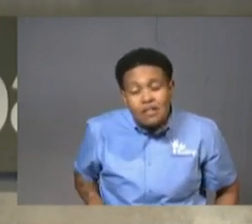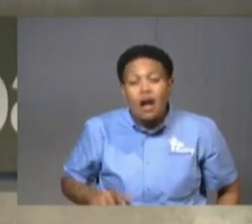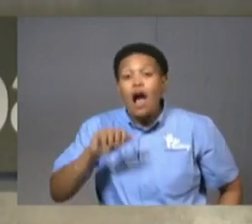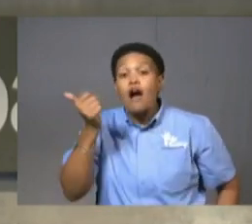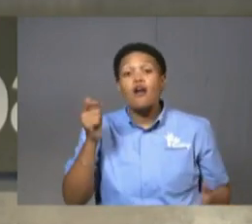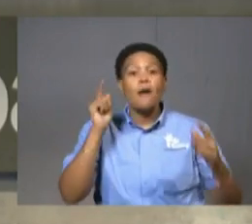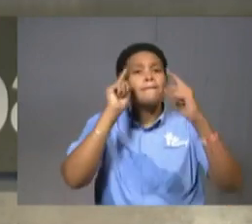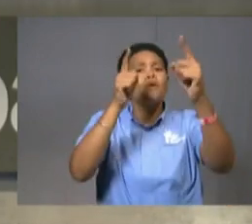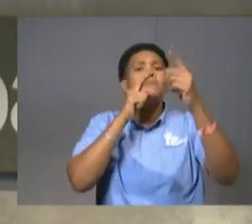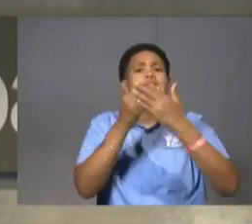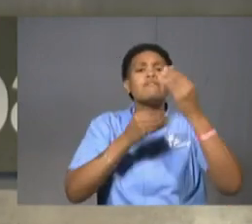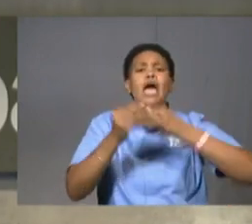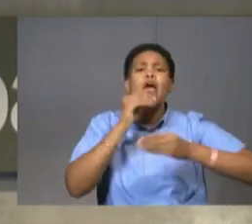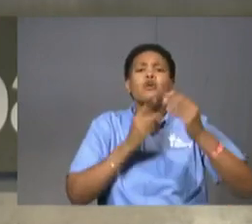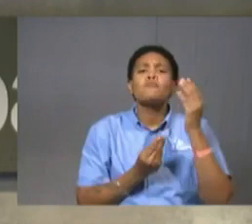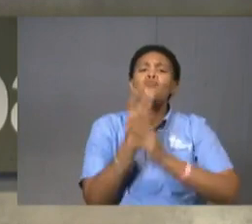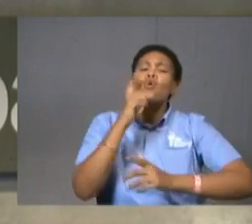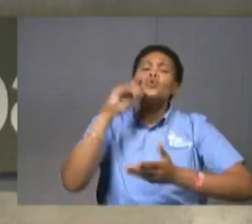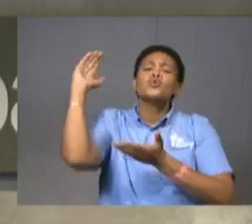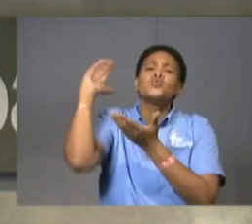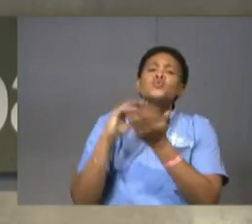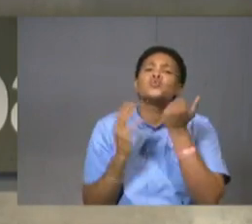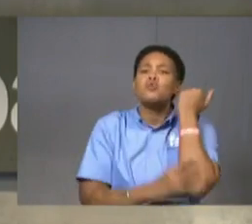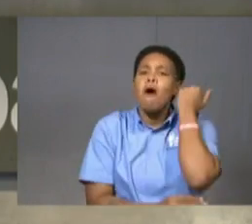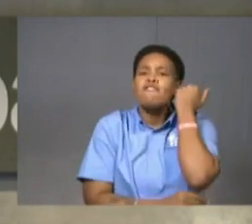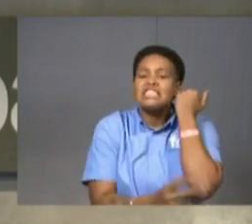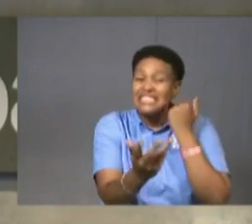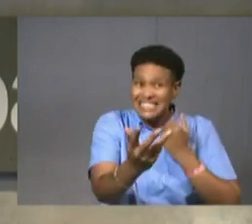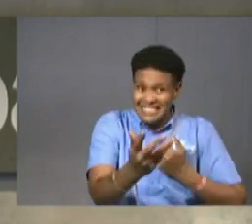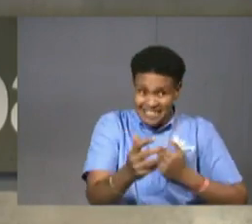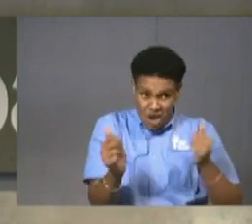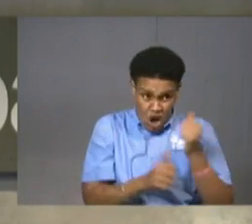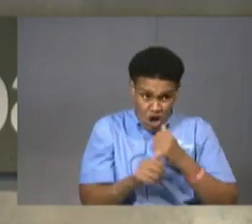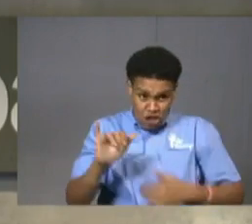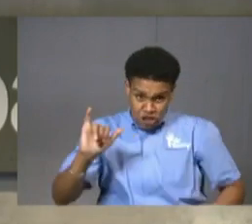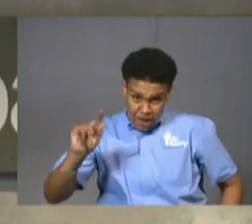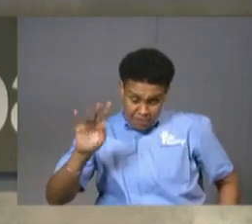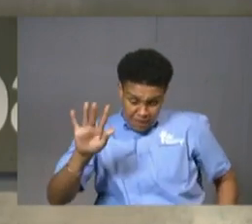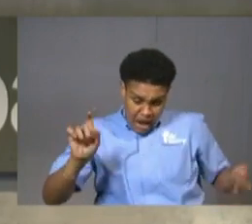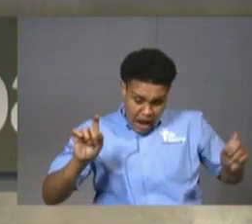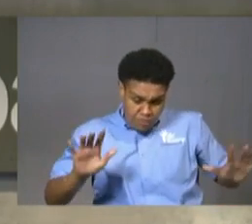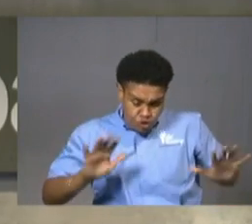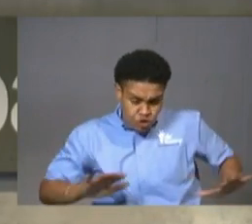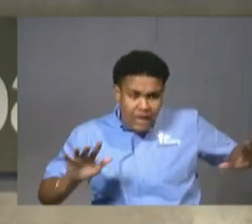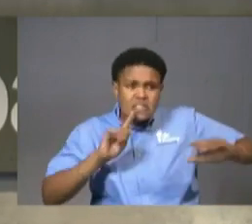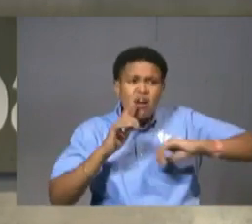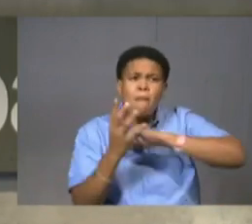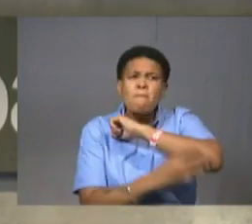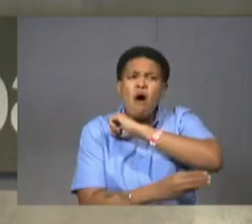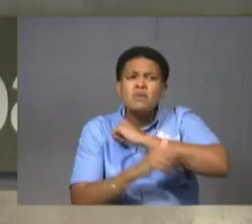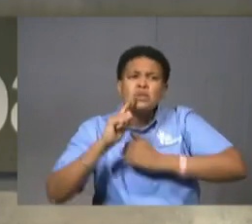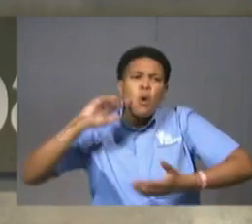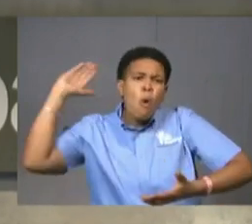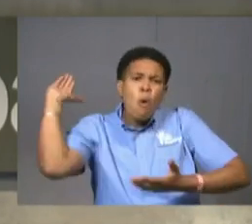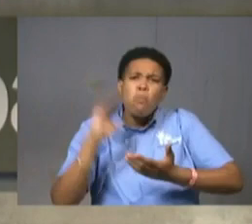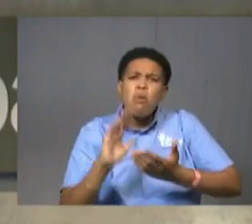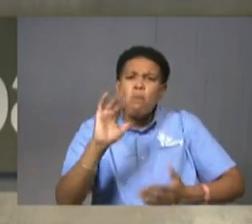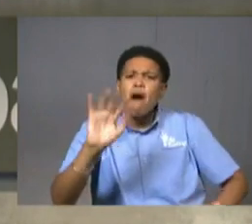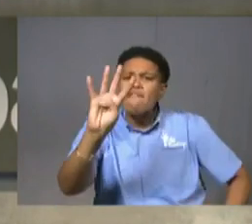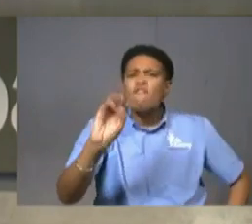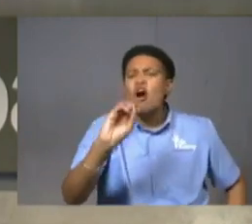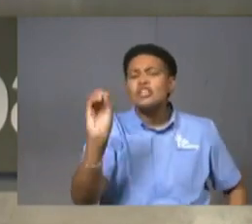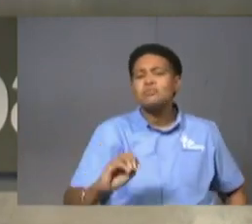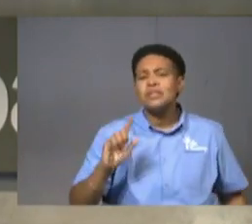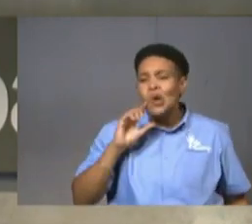of economic growth is to reduce poverty. Under the Jamaica Labour Party administration, poverty fell by 40% to the